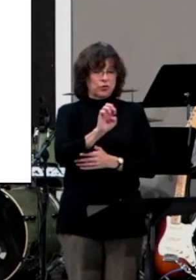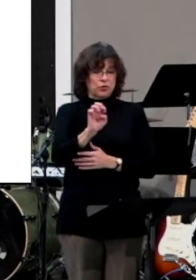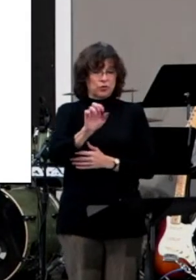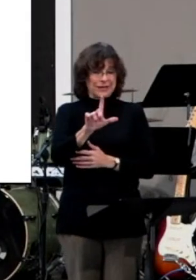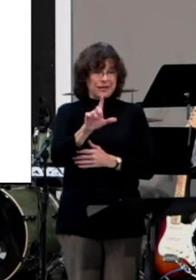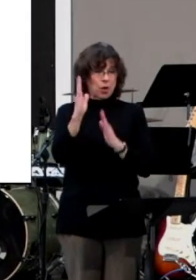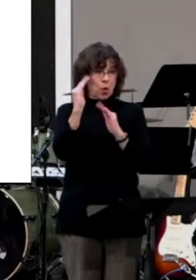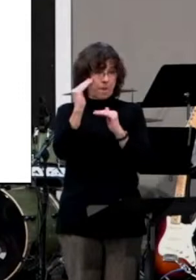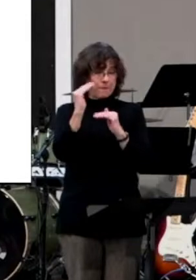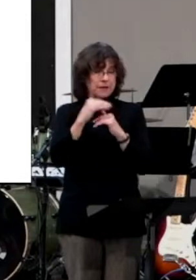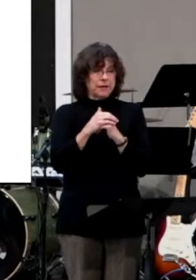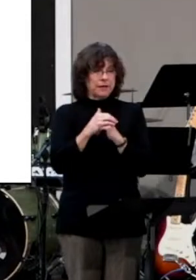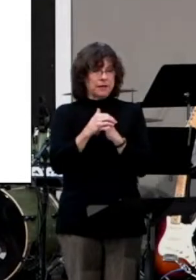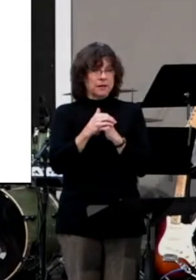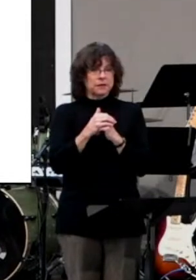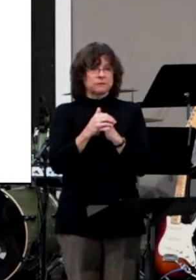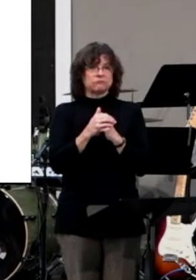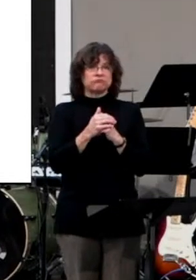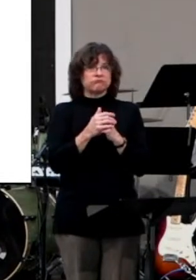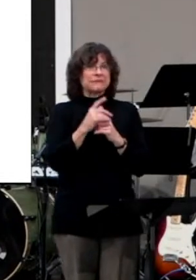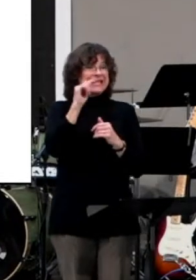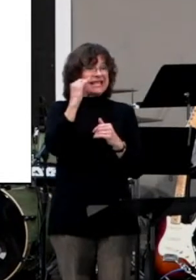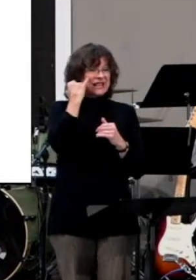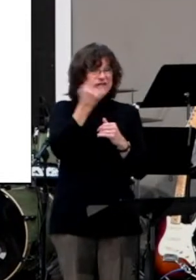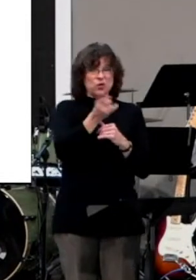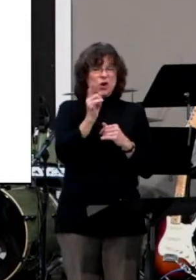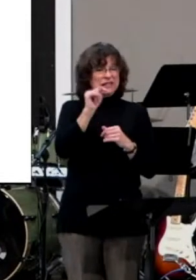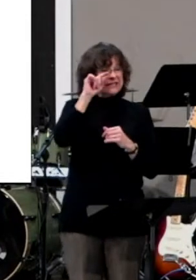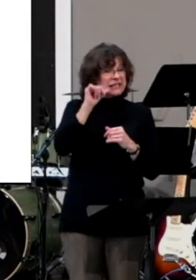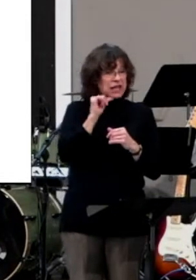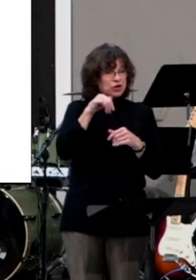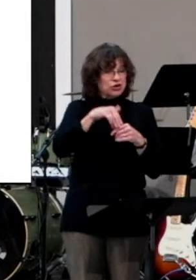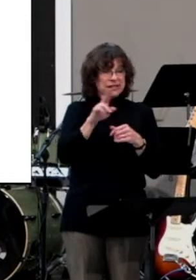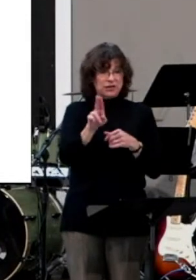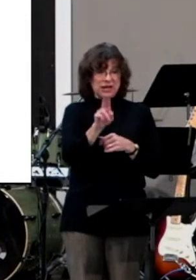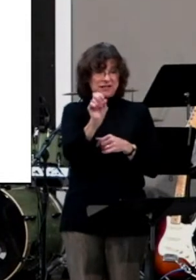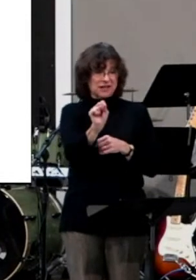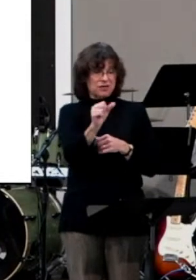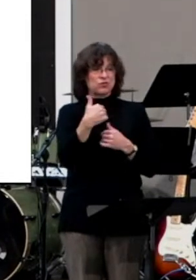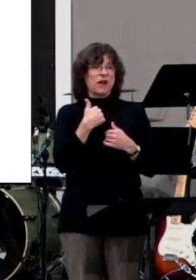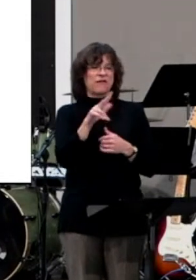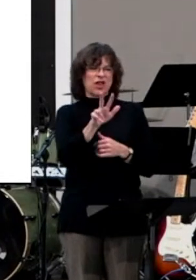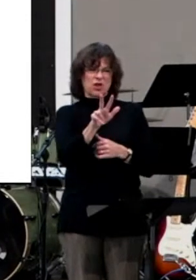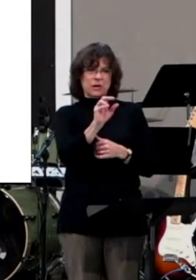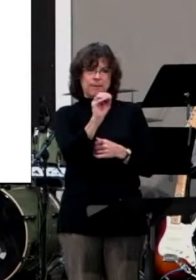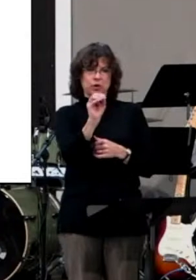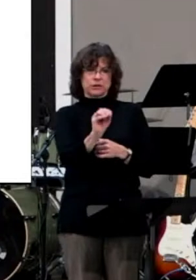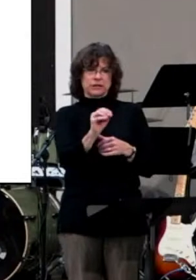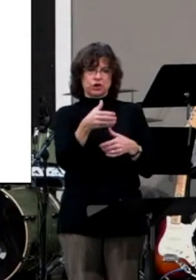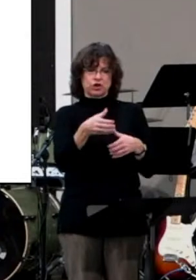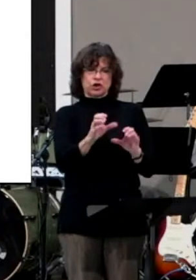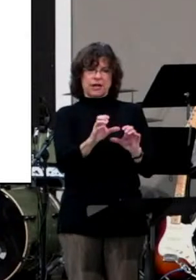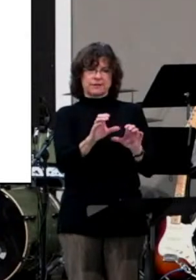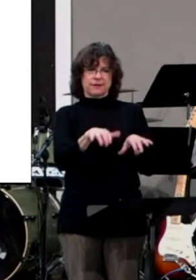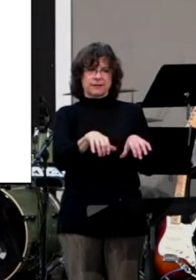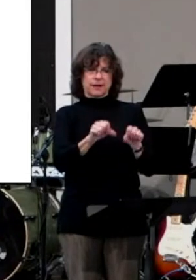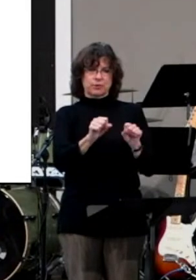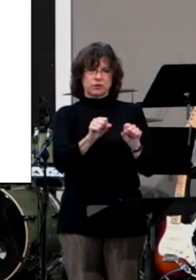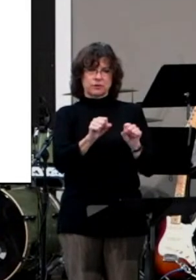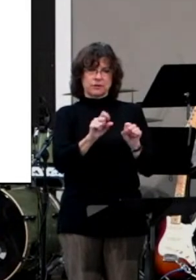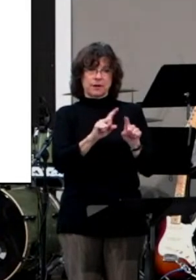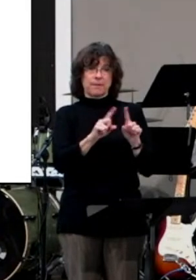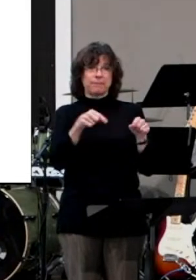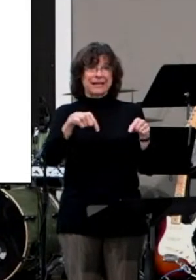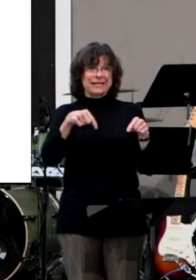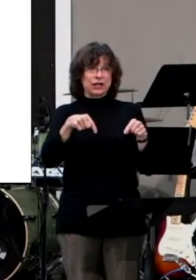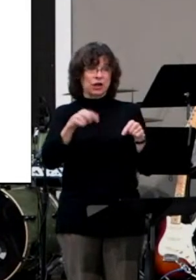a teenager had a 3% chance of adoption. In the state of Minnesota, now I cannot claim that Real